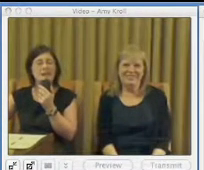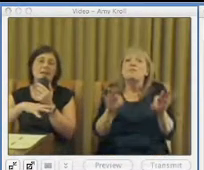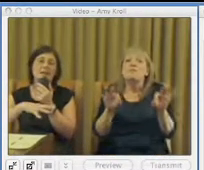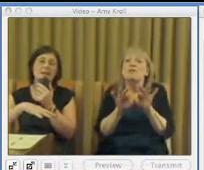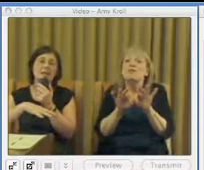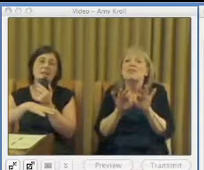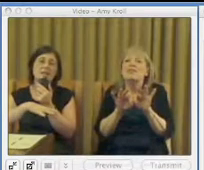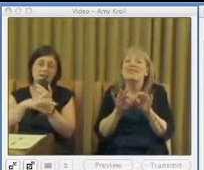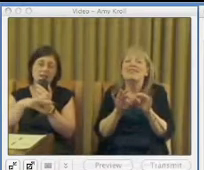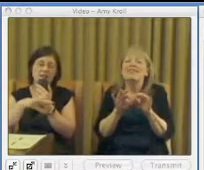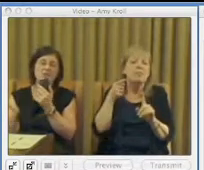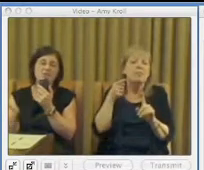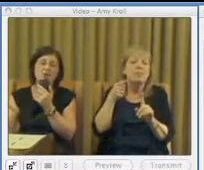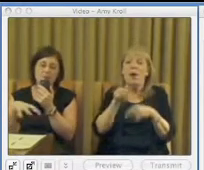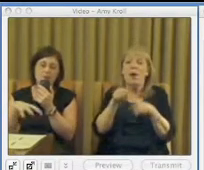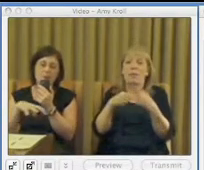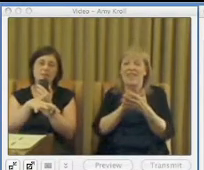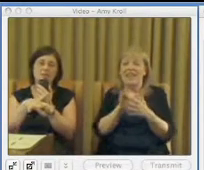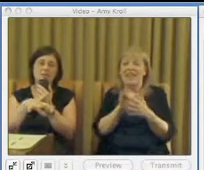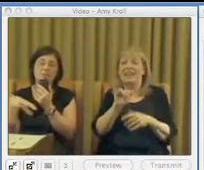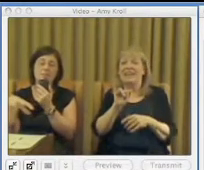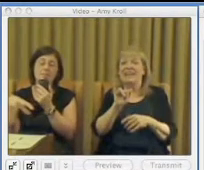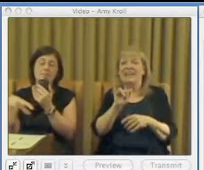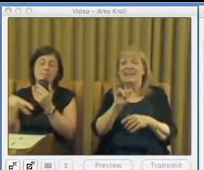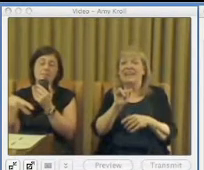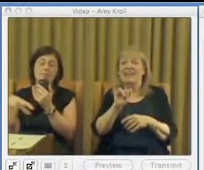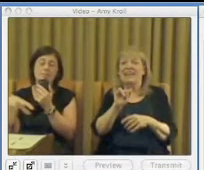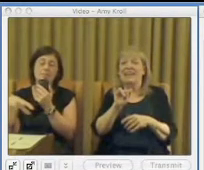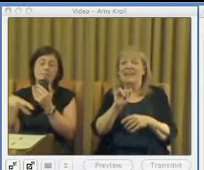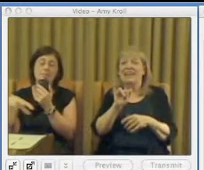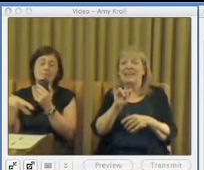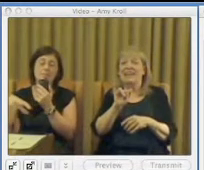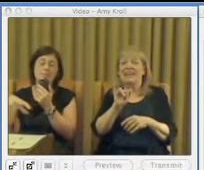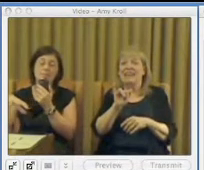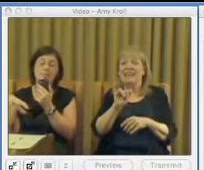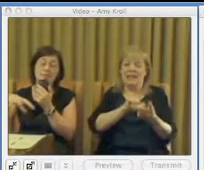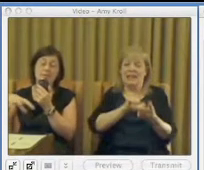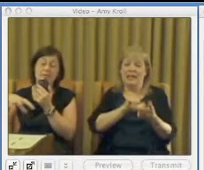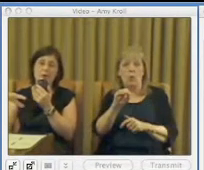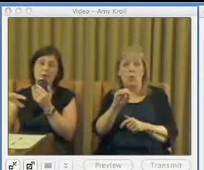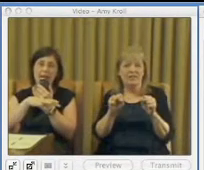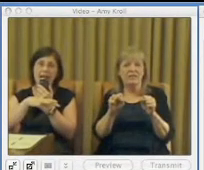But the key thing around interactional sociolinguistics, so this